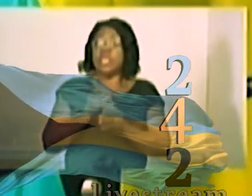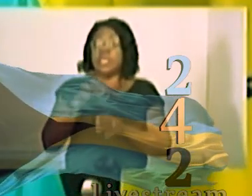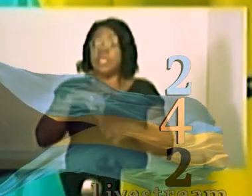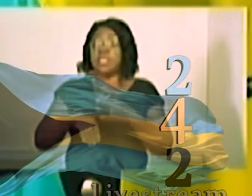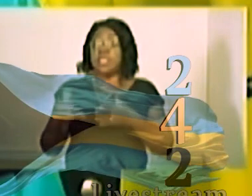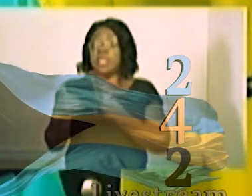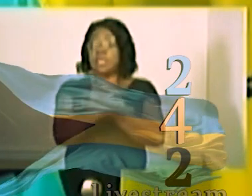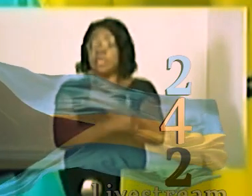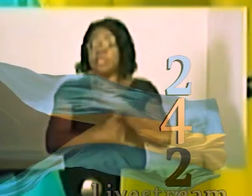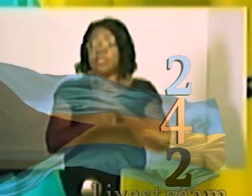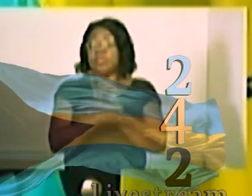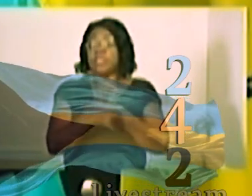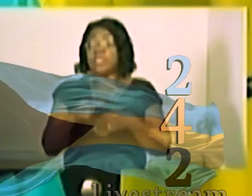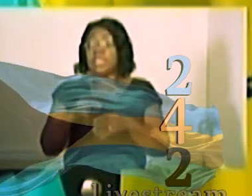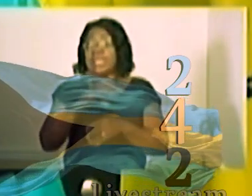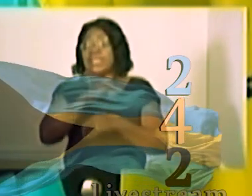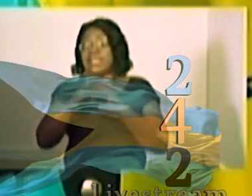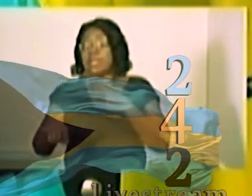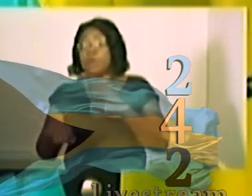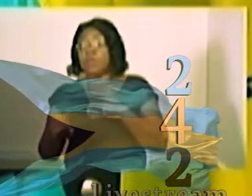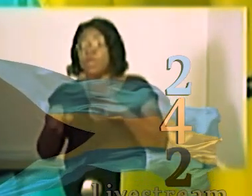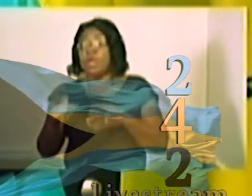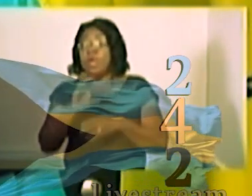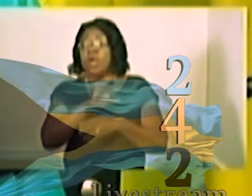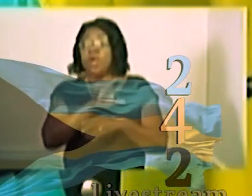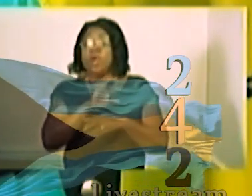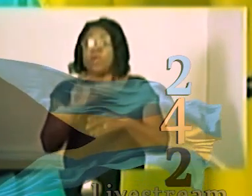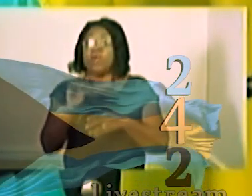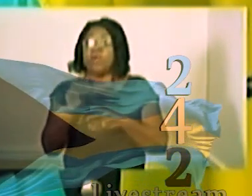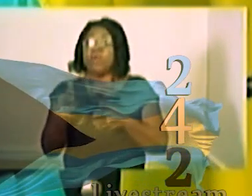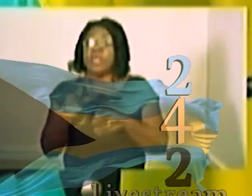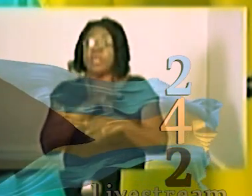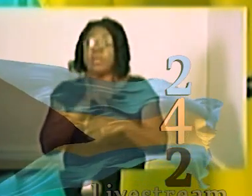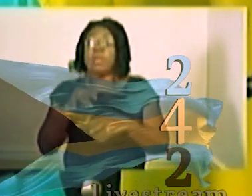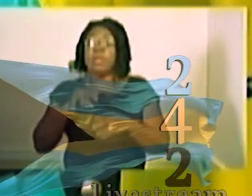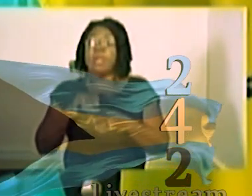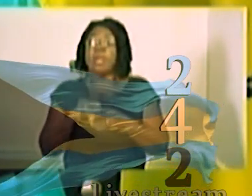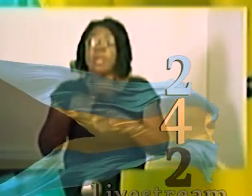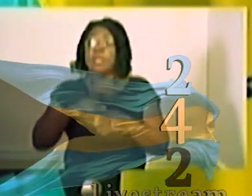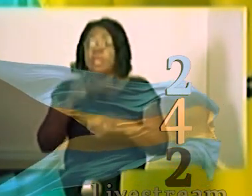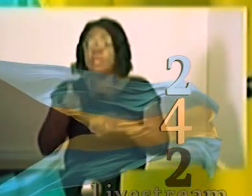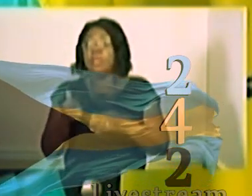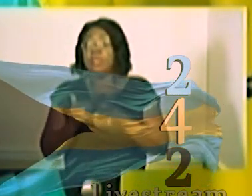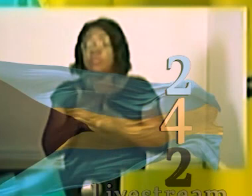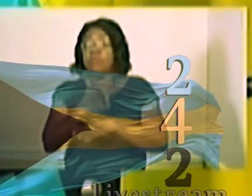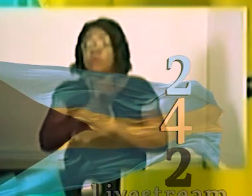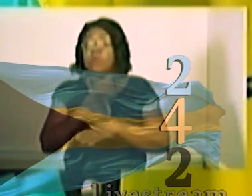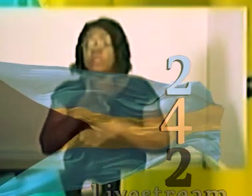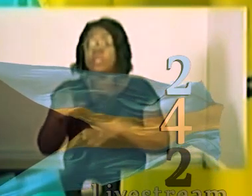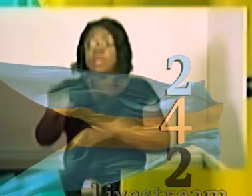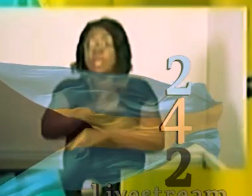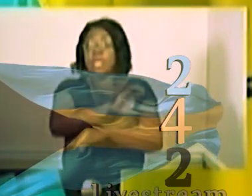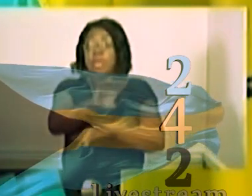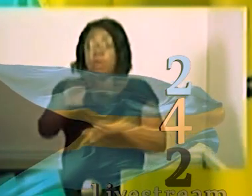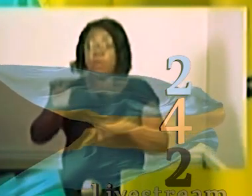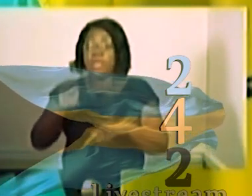countries such as South Korea, Vietnam, Iceland, and throughout the